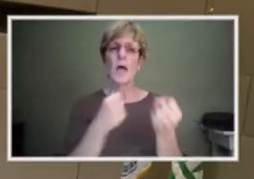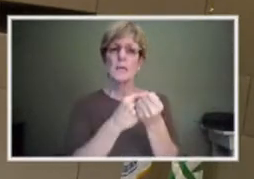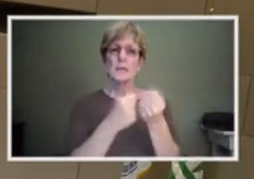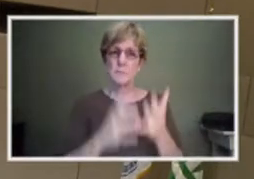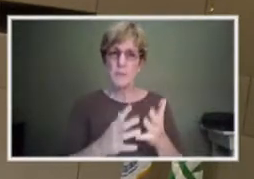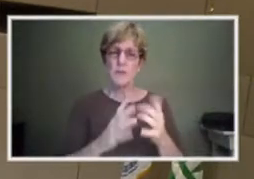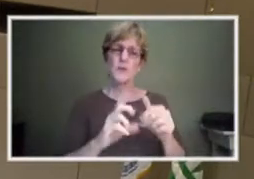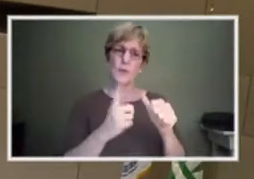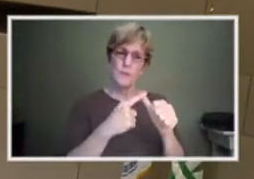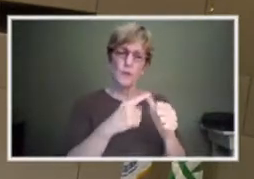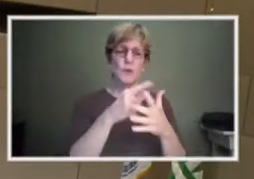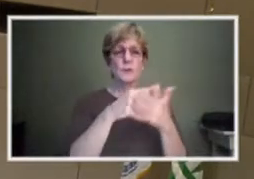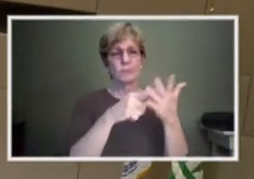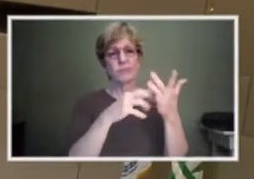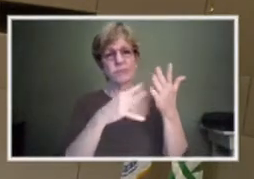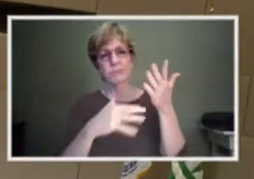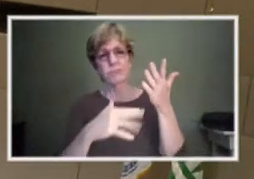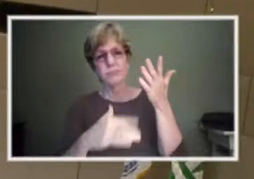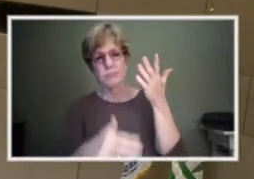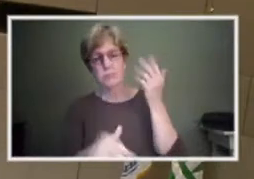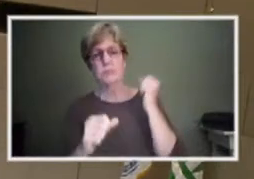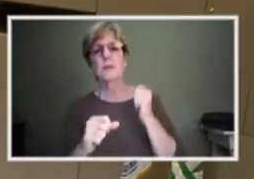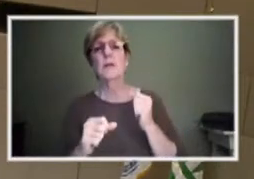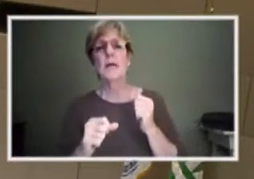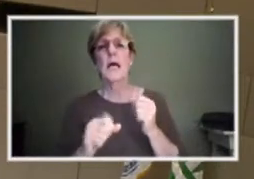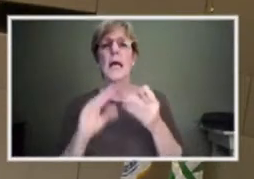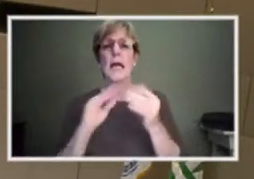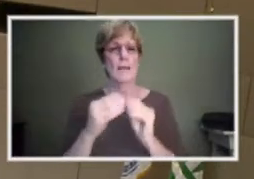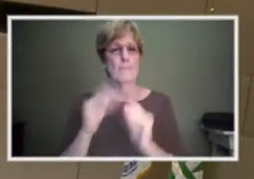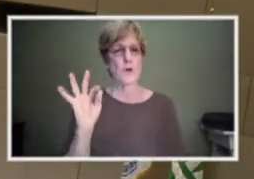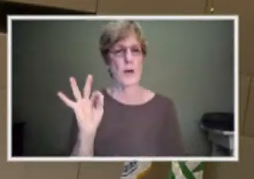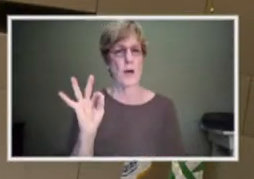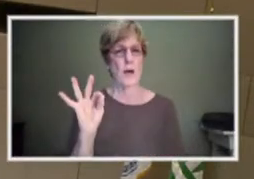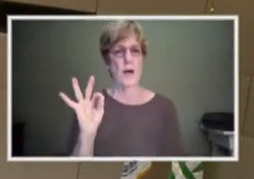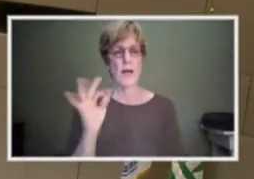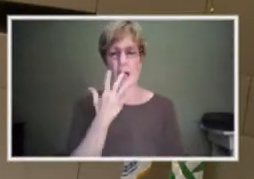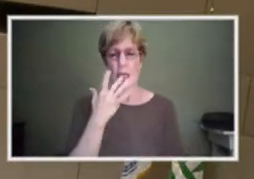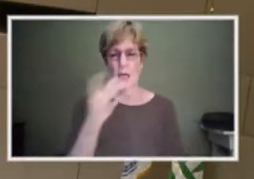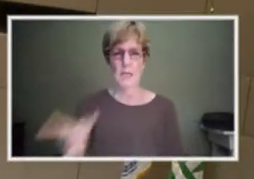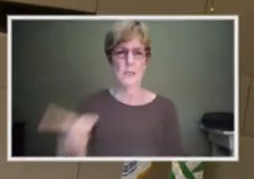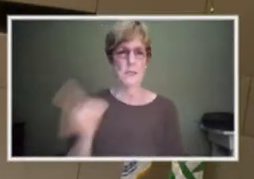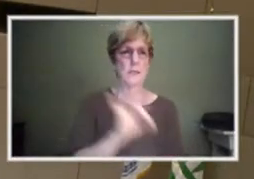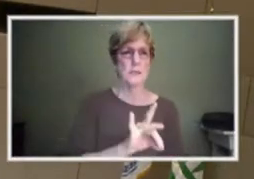a number of other things. Number nine. Here we are. Yep.